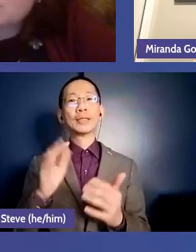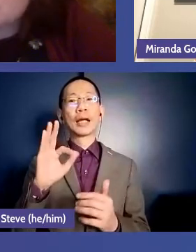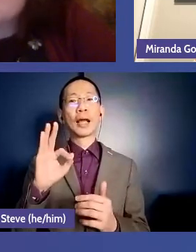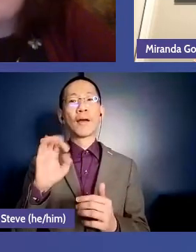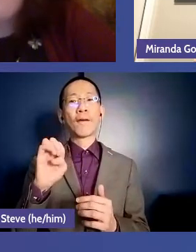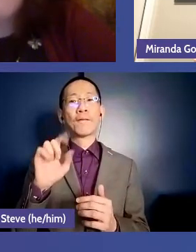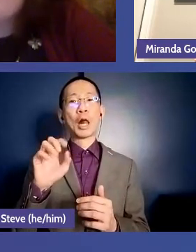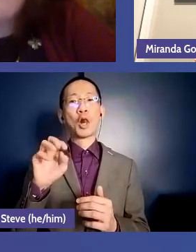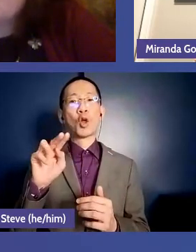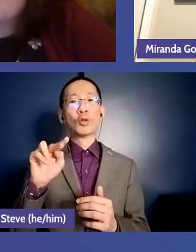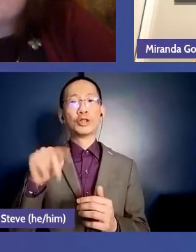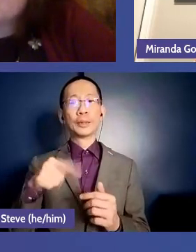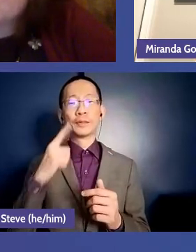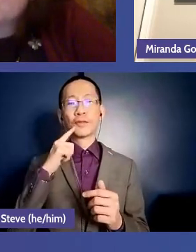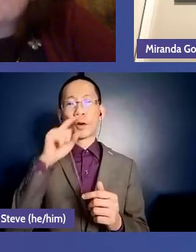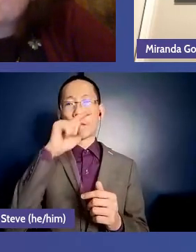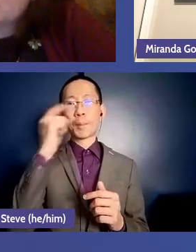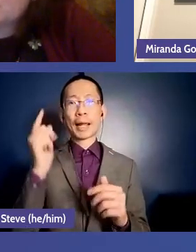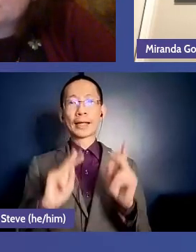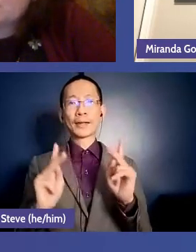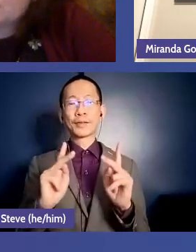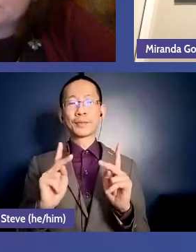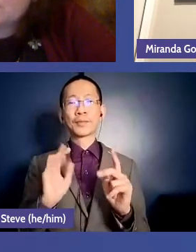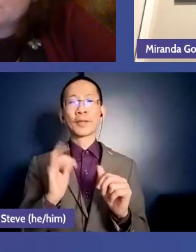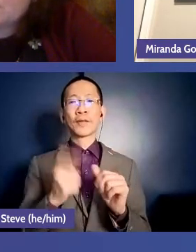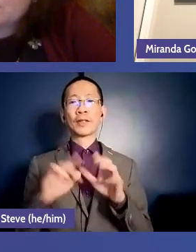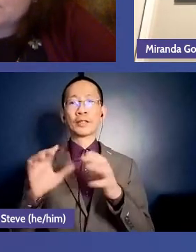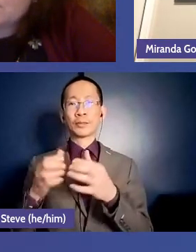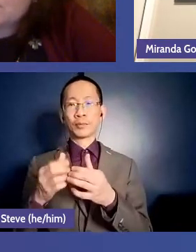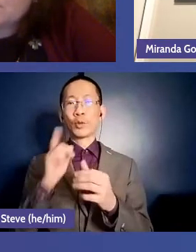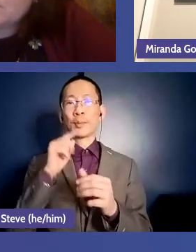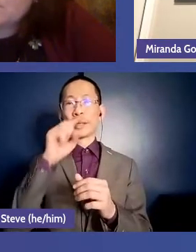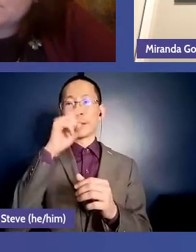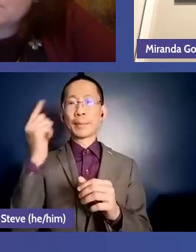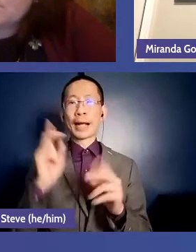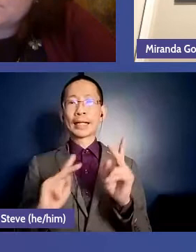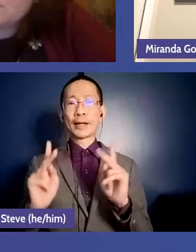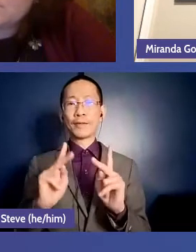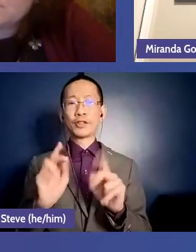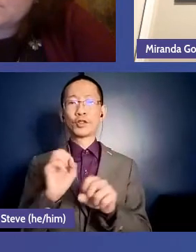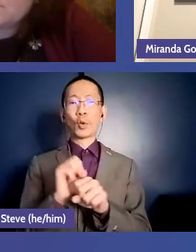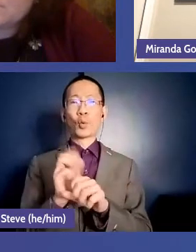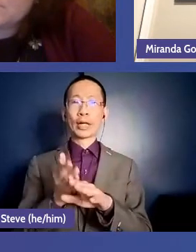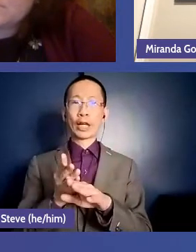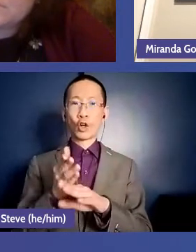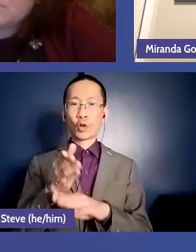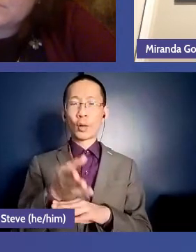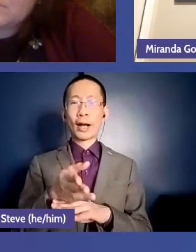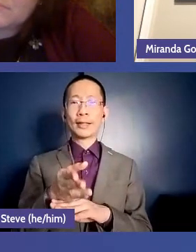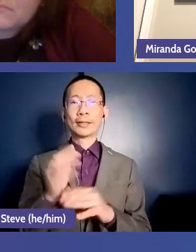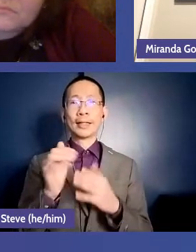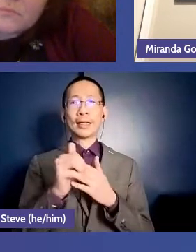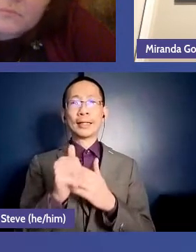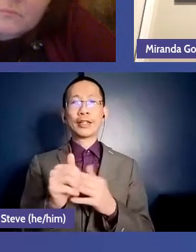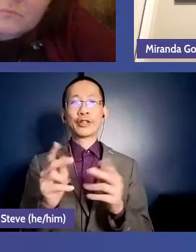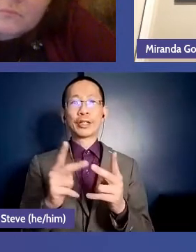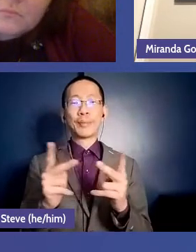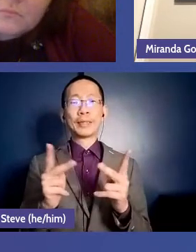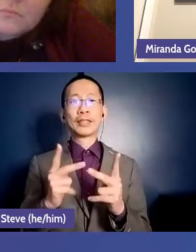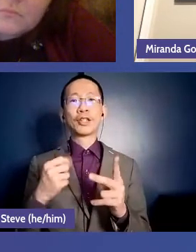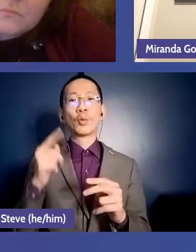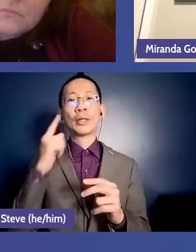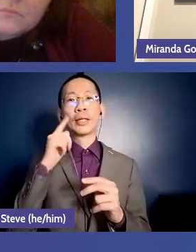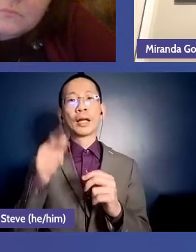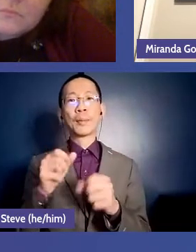for Black individuals. So our first cohort of fellows will be Black individuals working across leadership positions. So we're looking at